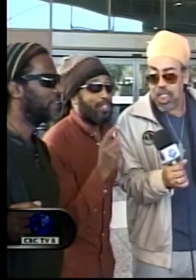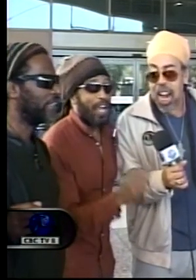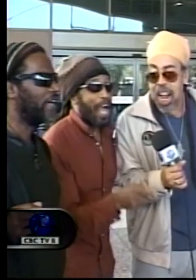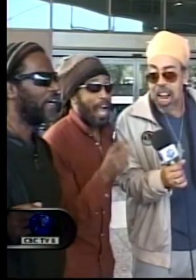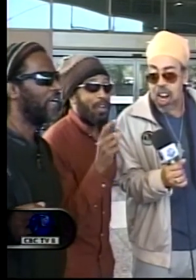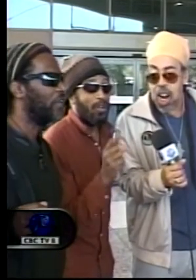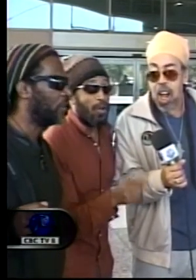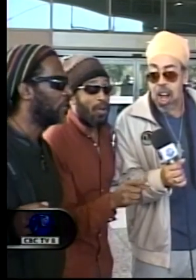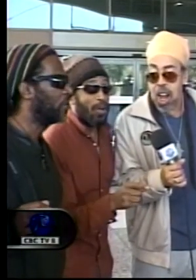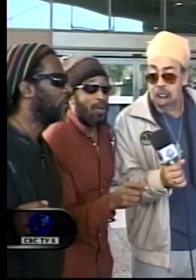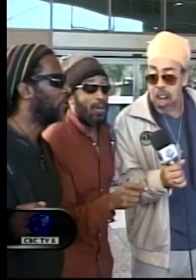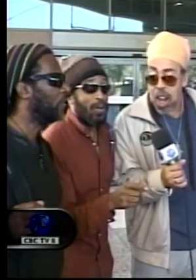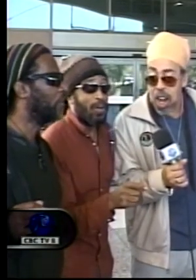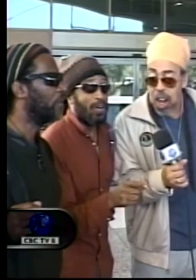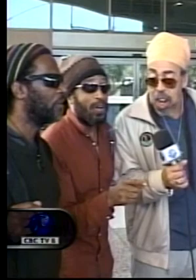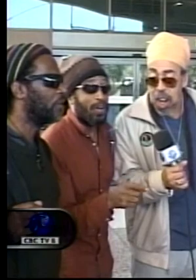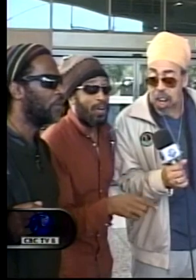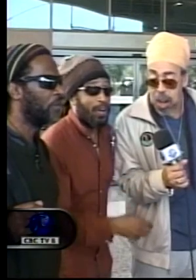Jah